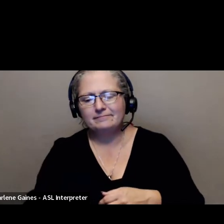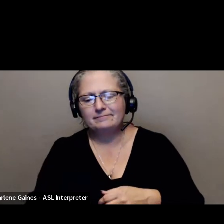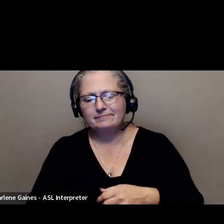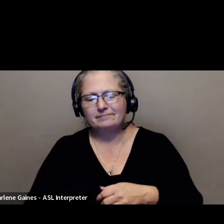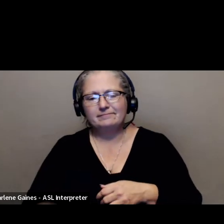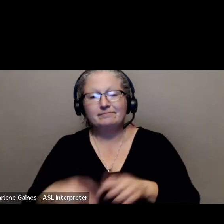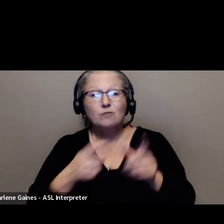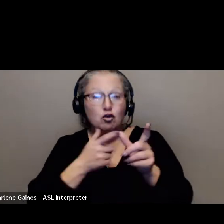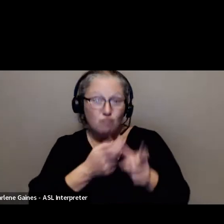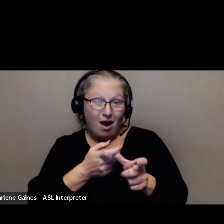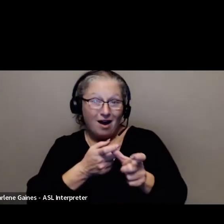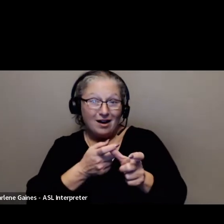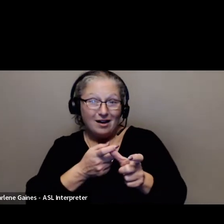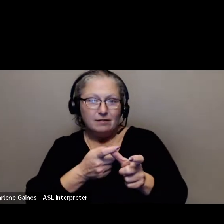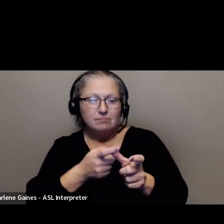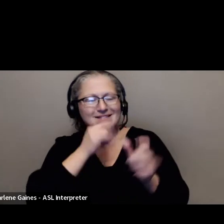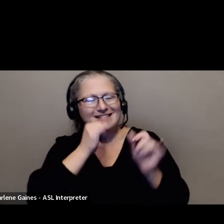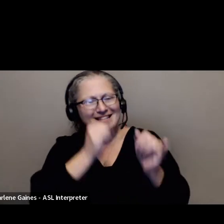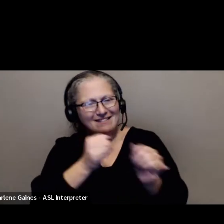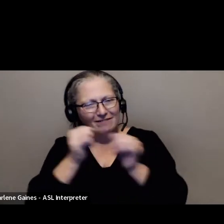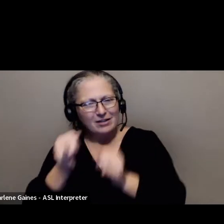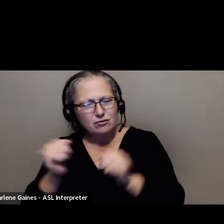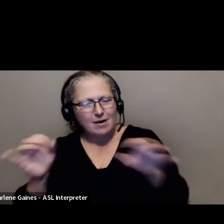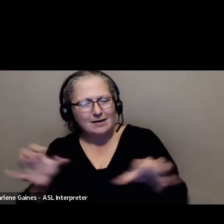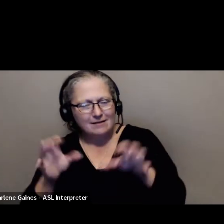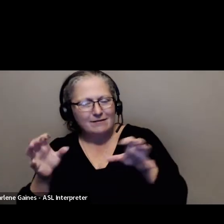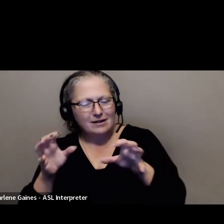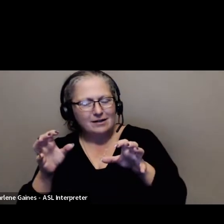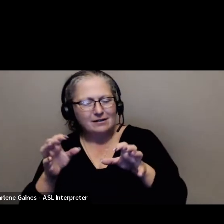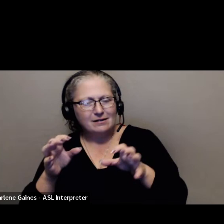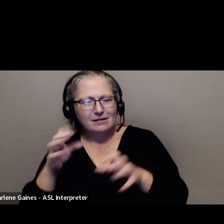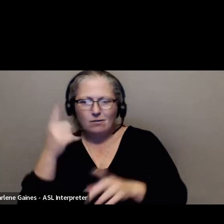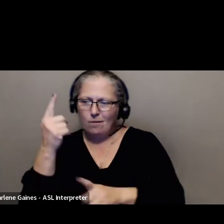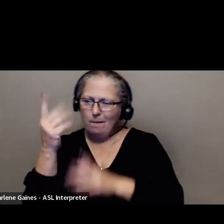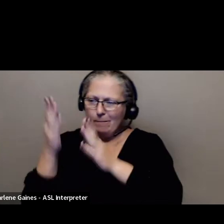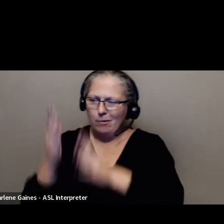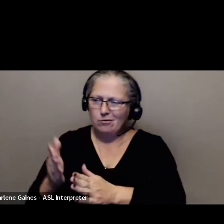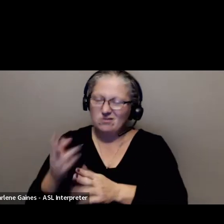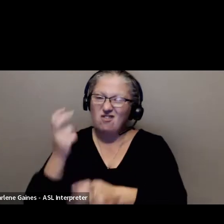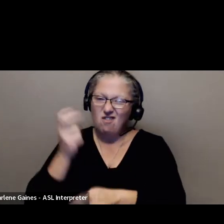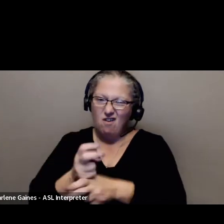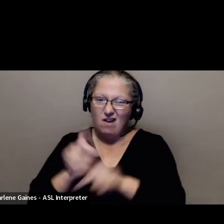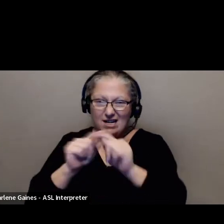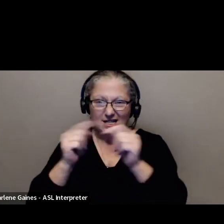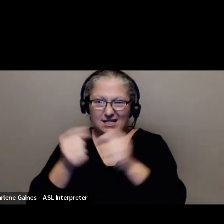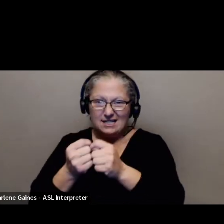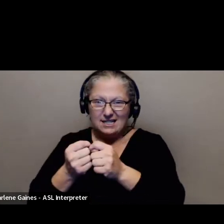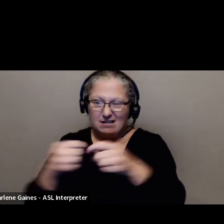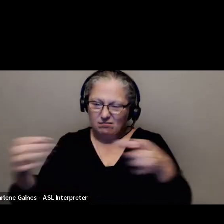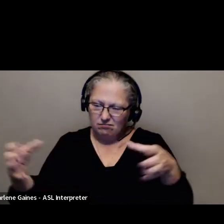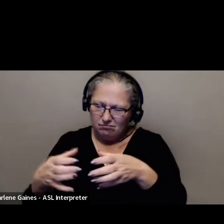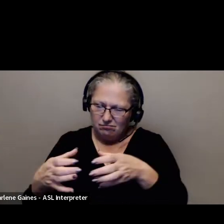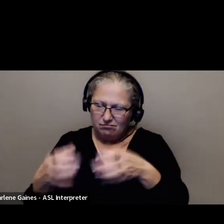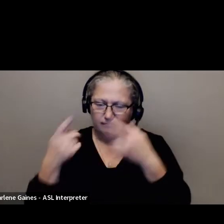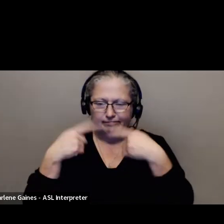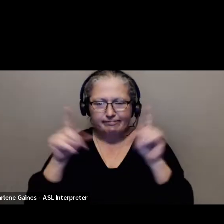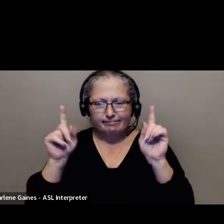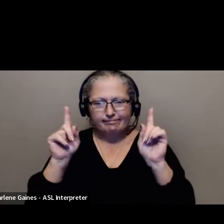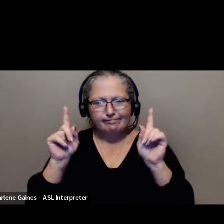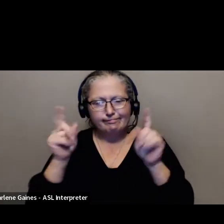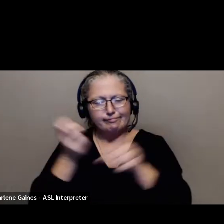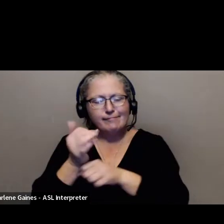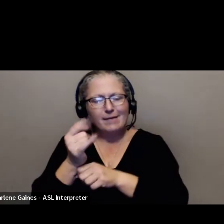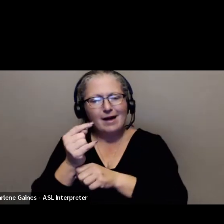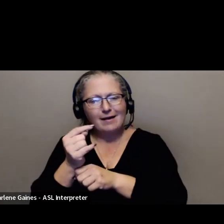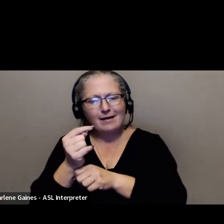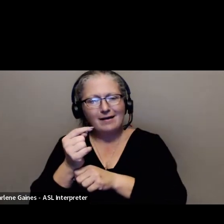Running is a very individual activity, and it's very hard to pull a team together in order to achieve this accomplishment against